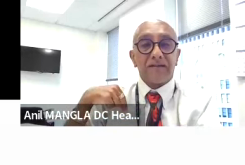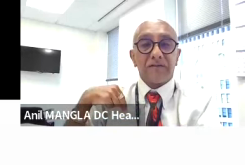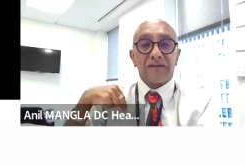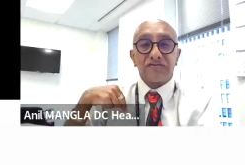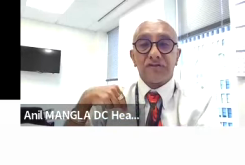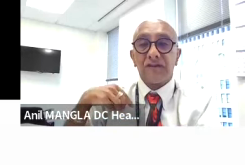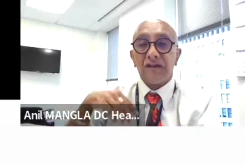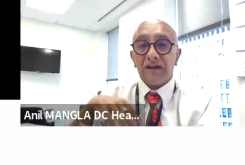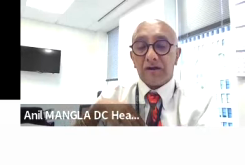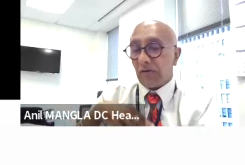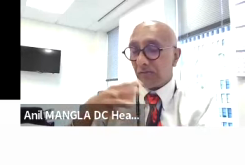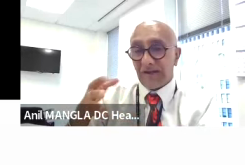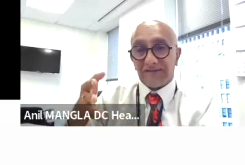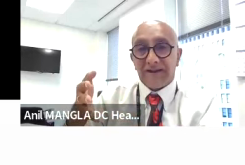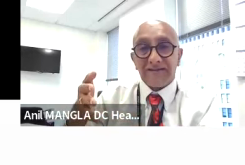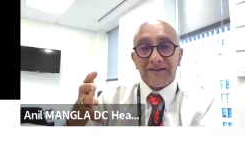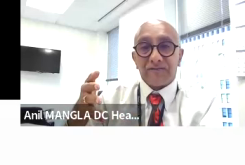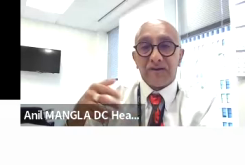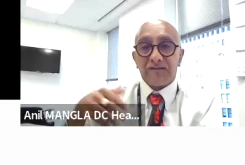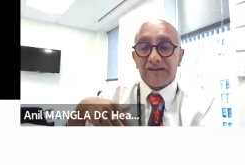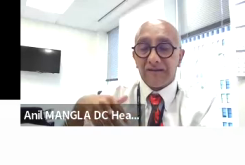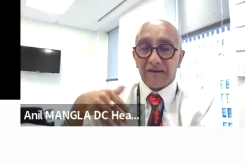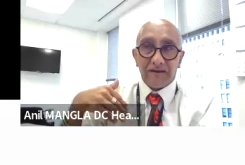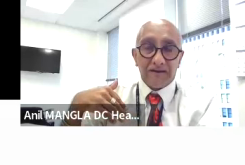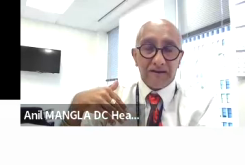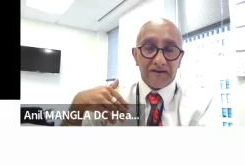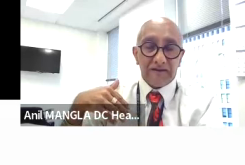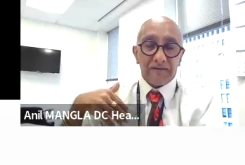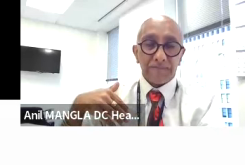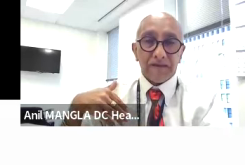chronic medical conditions are always higher at risk and